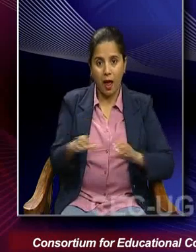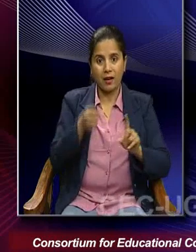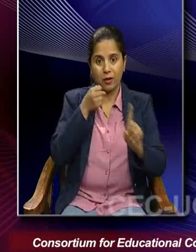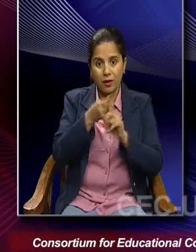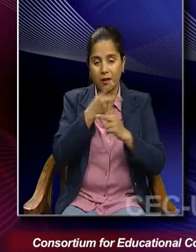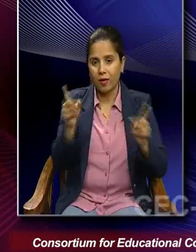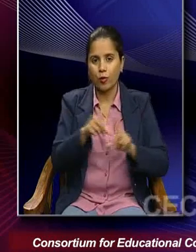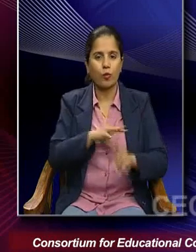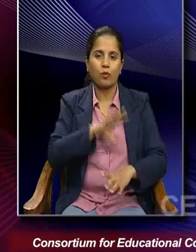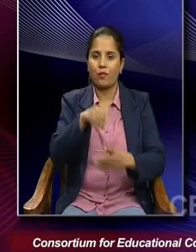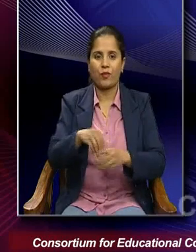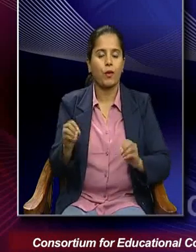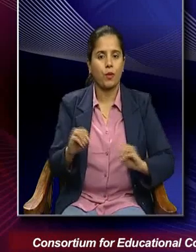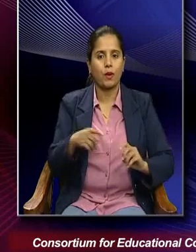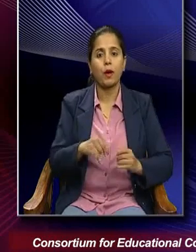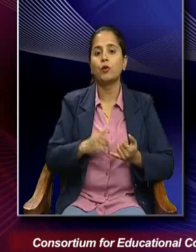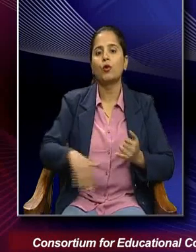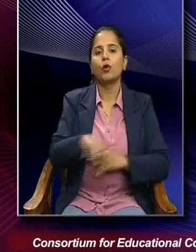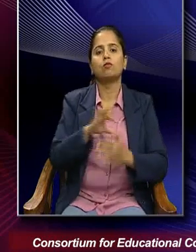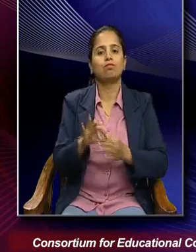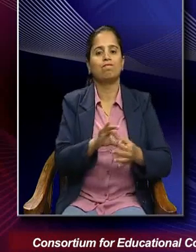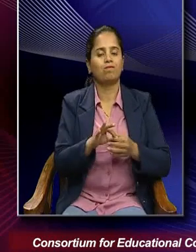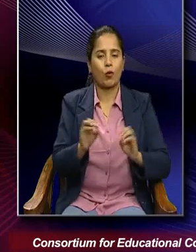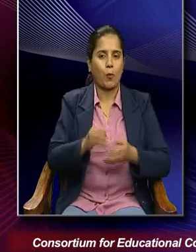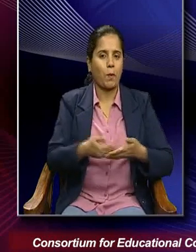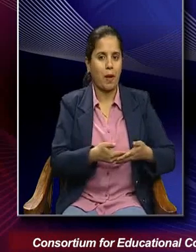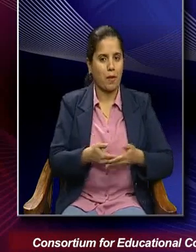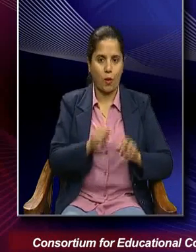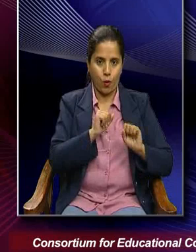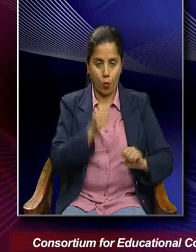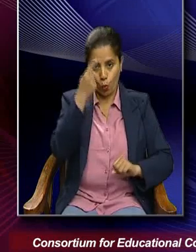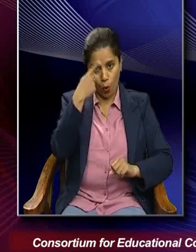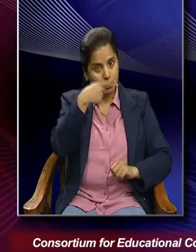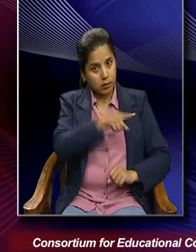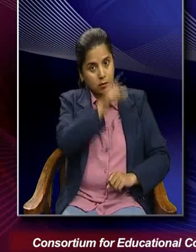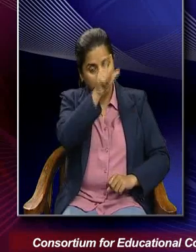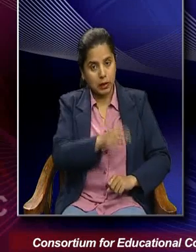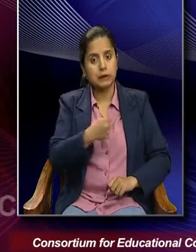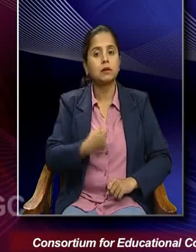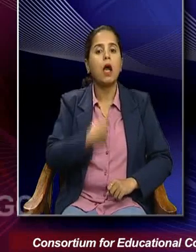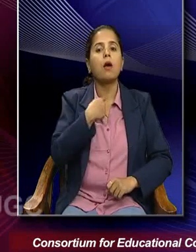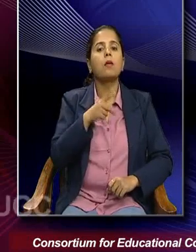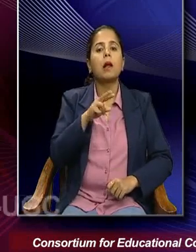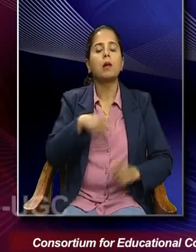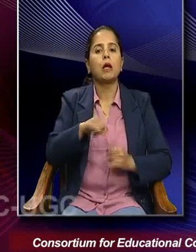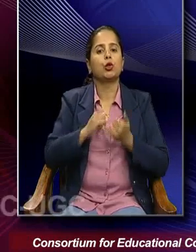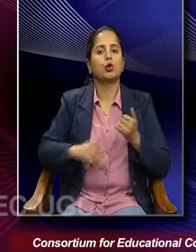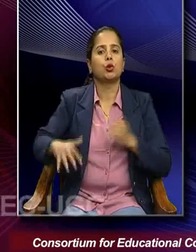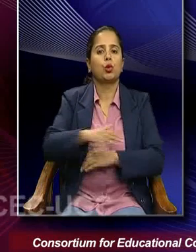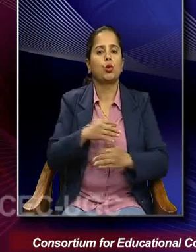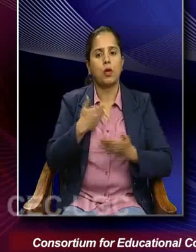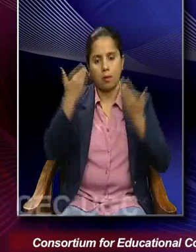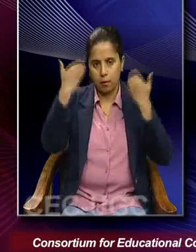activities and don't have social relationship. For him, self is the social